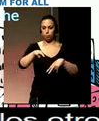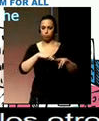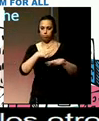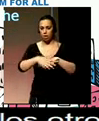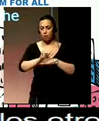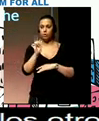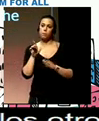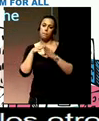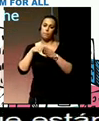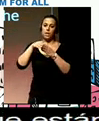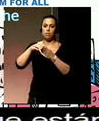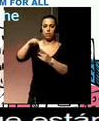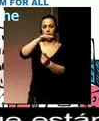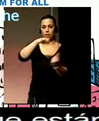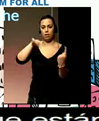can enjoy